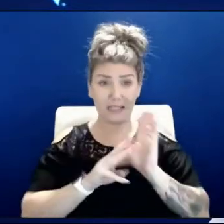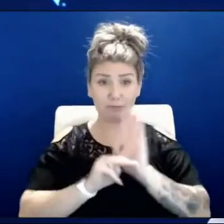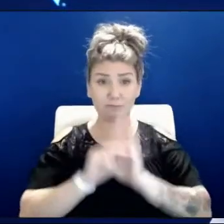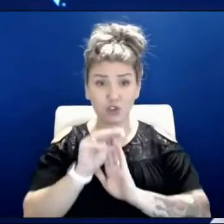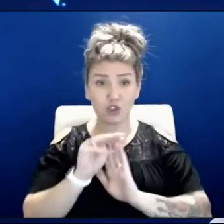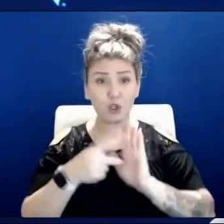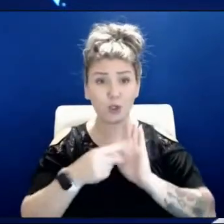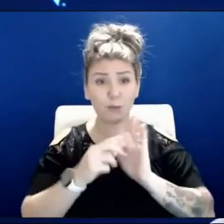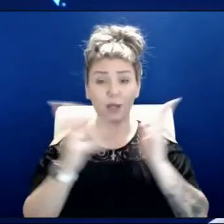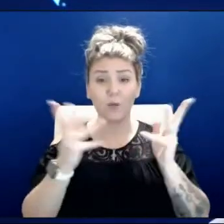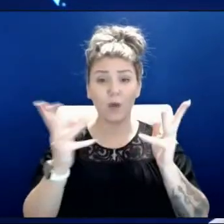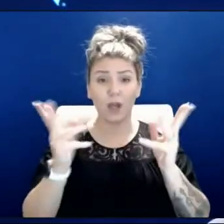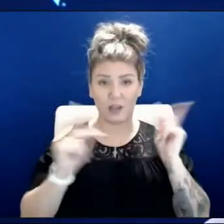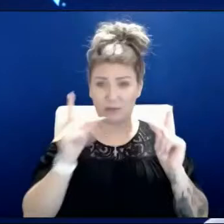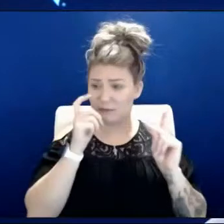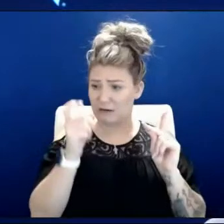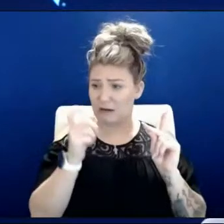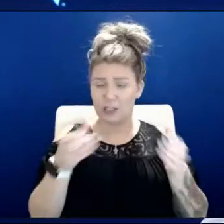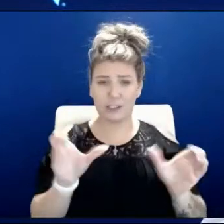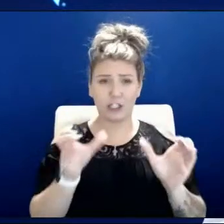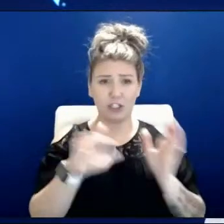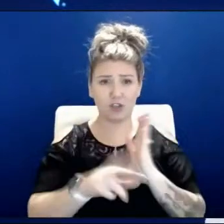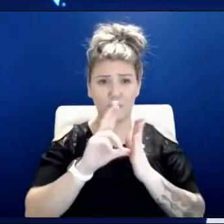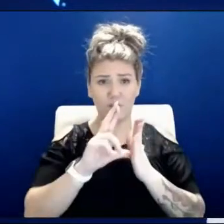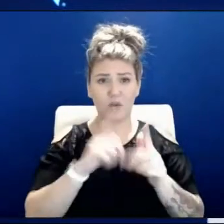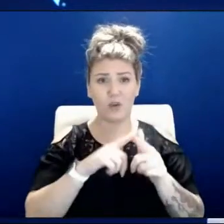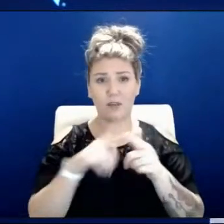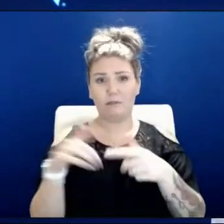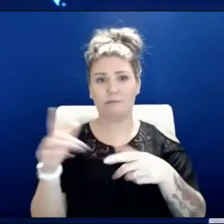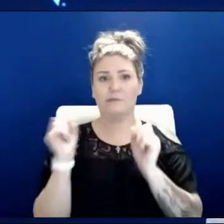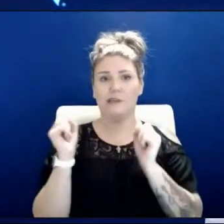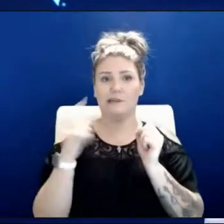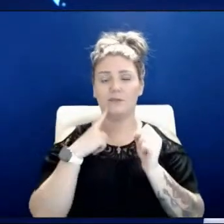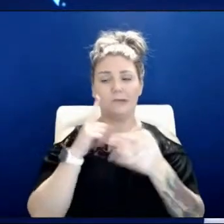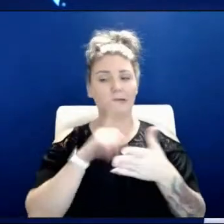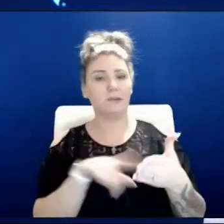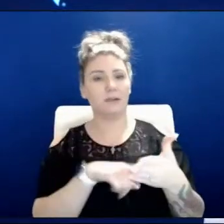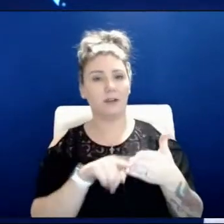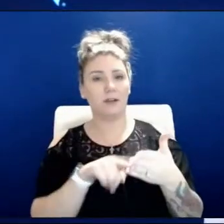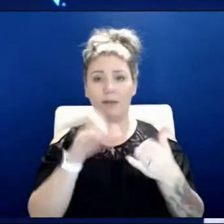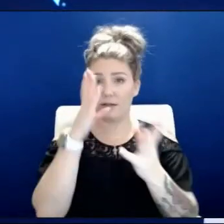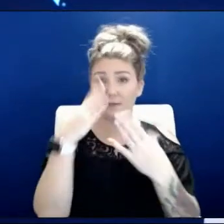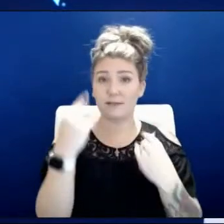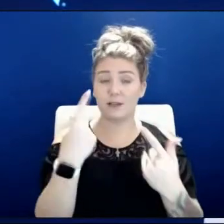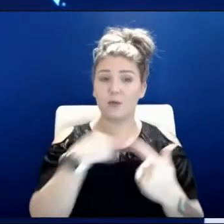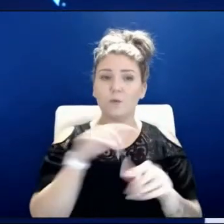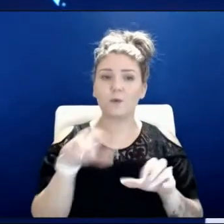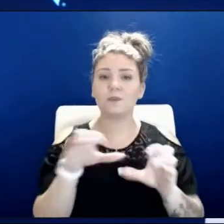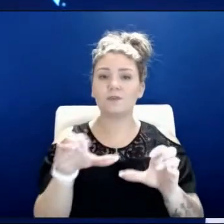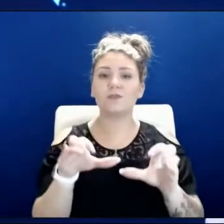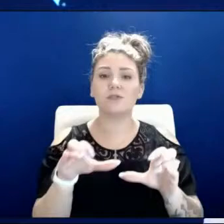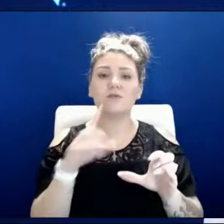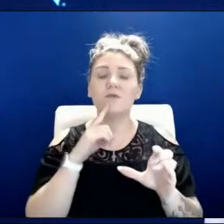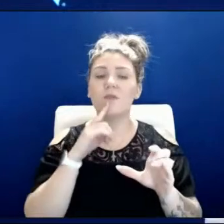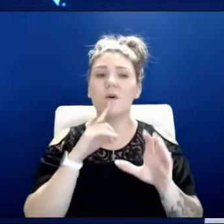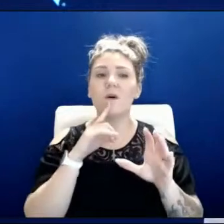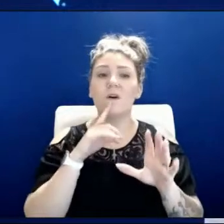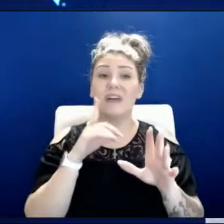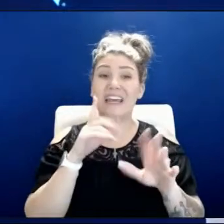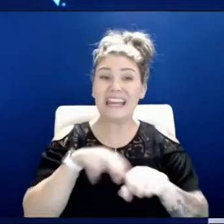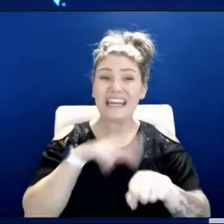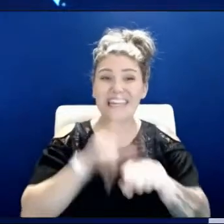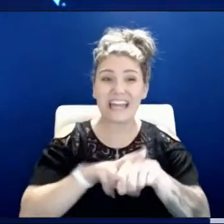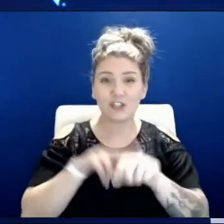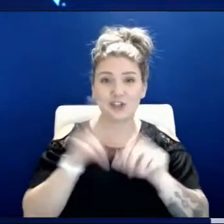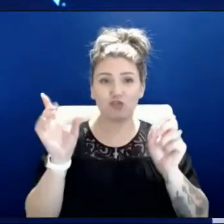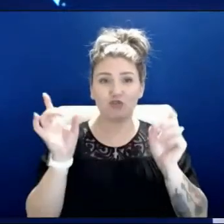haven't had a chance to review it, and we may sometimes have to pull the data back or critique the data. We do it at times of great national crisis. And that,